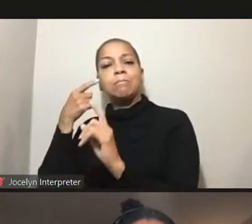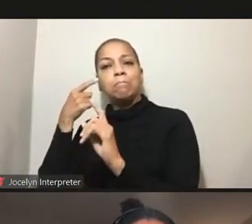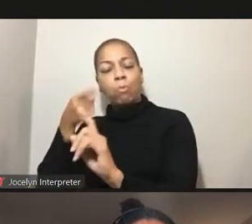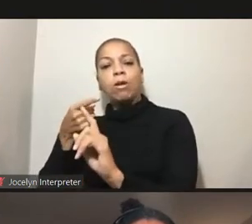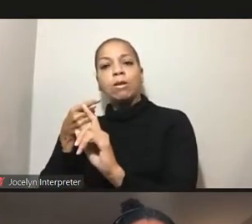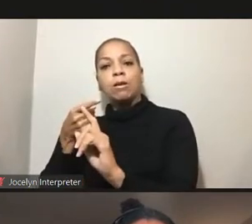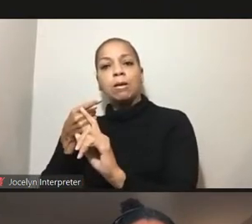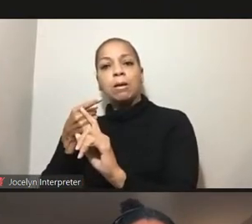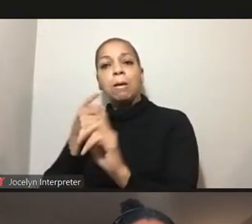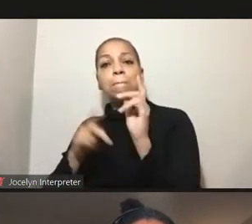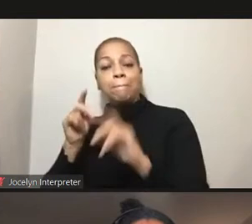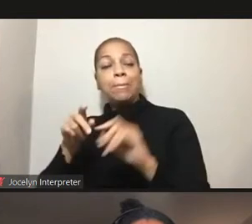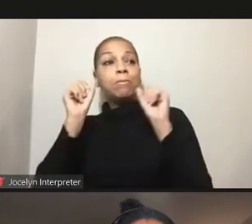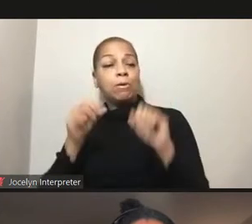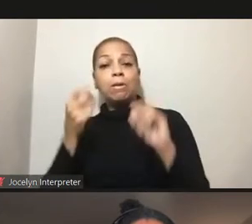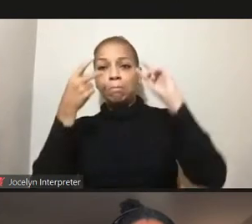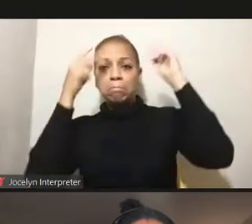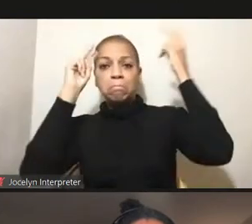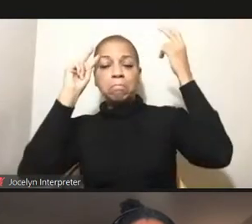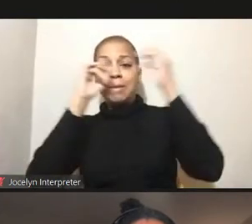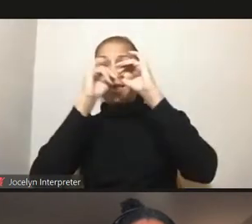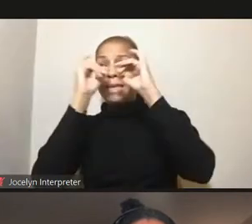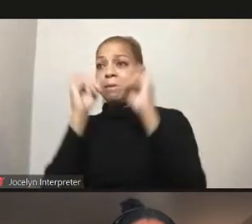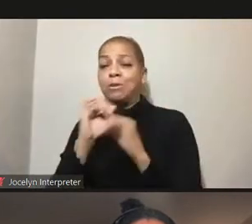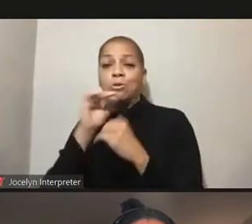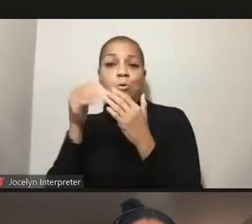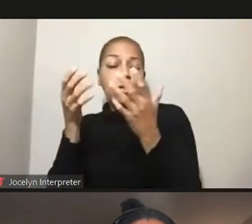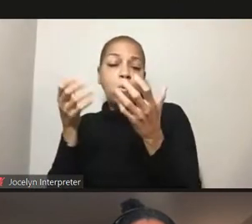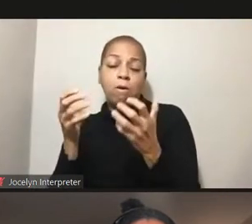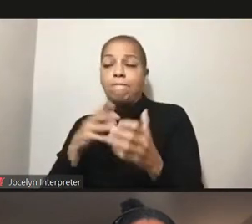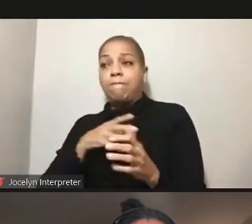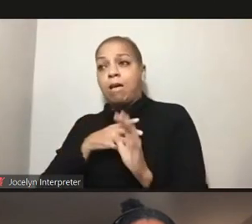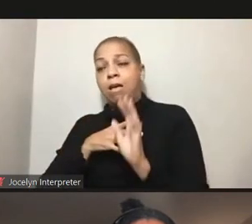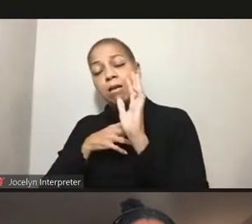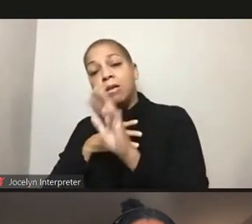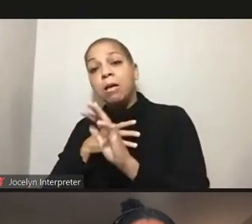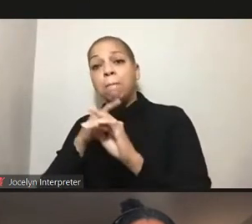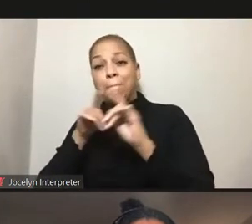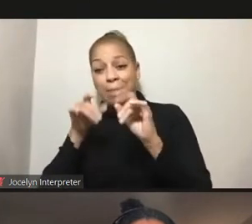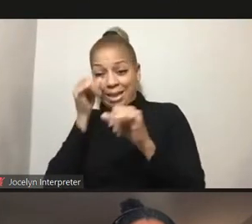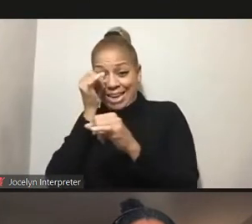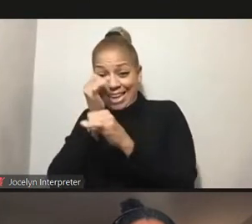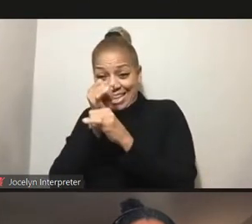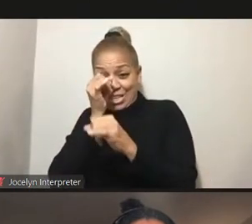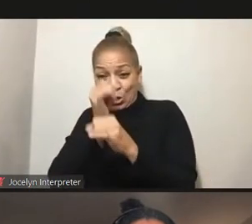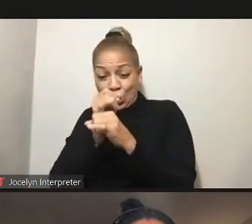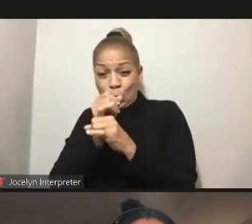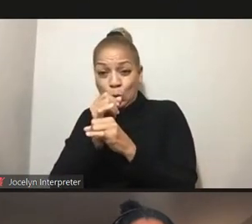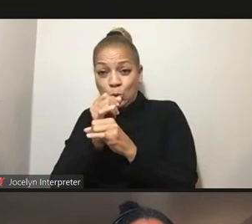can misunderstand images all they want. That's fine. But an institution